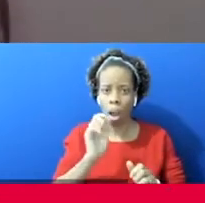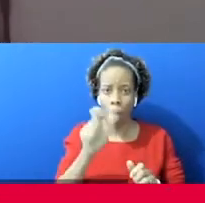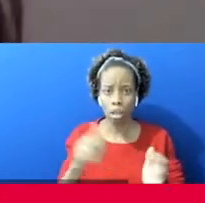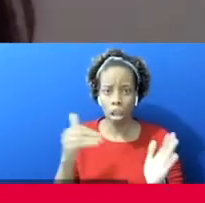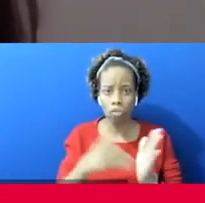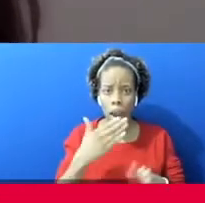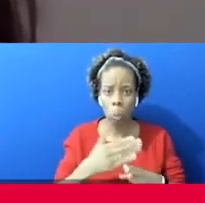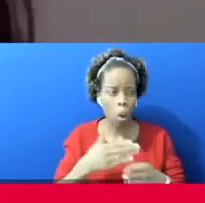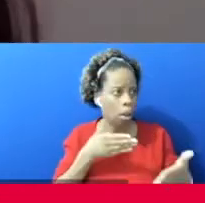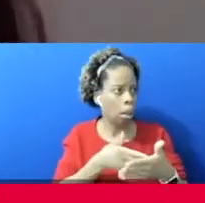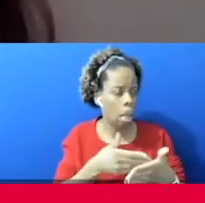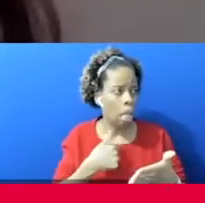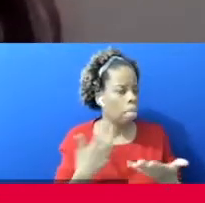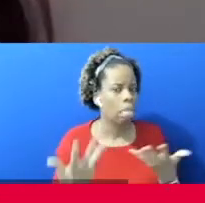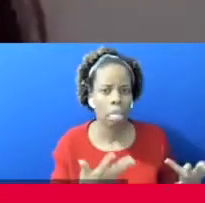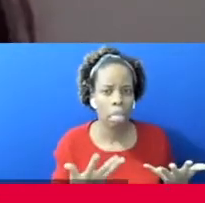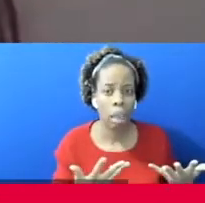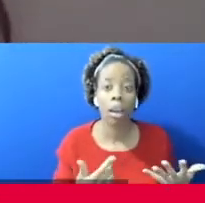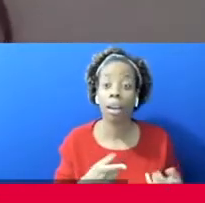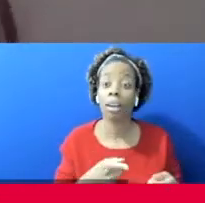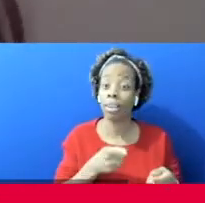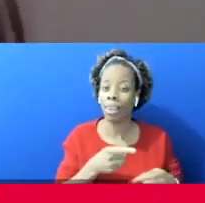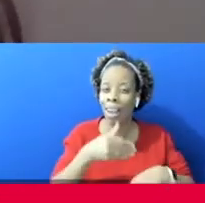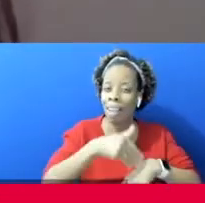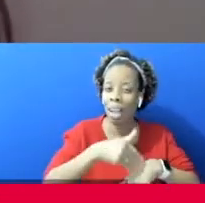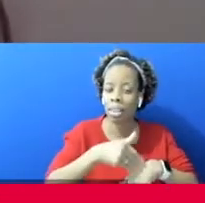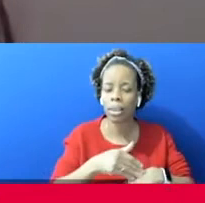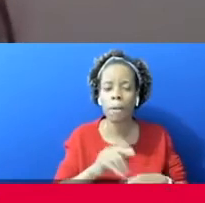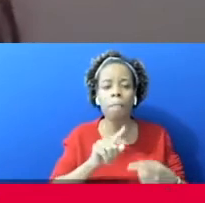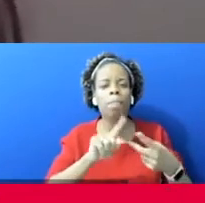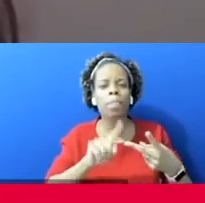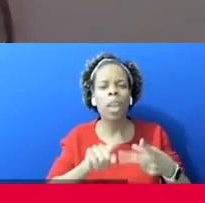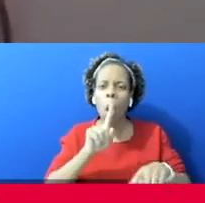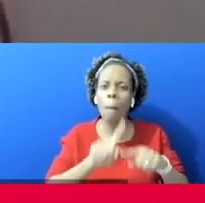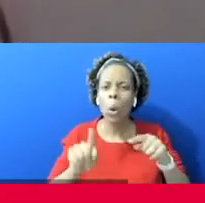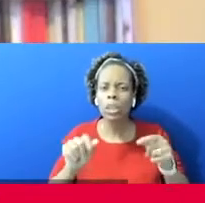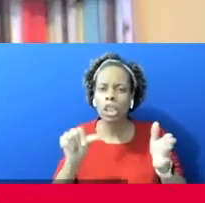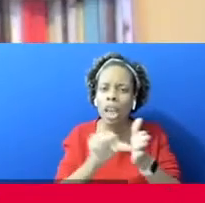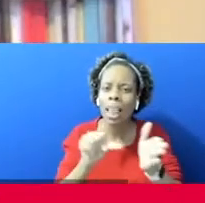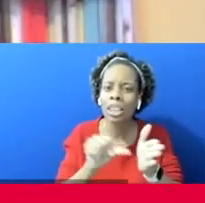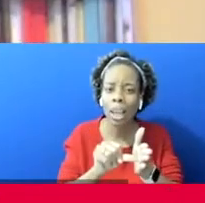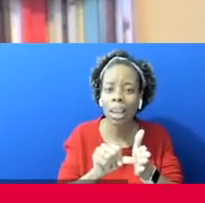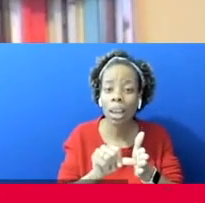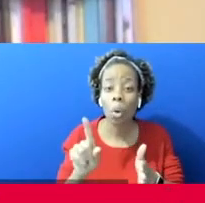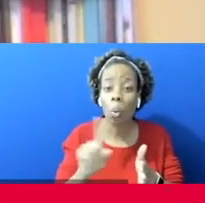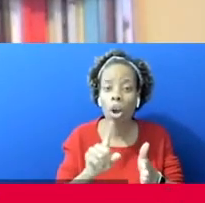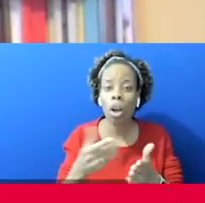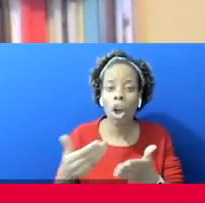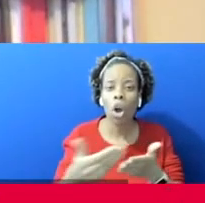are thrown out. But I think in terms of the most challenging campaign mechanisms, it would be collective bargaining